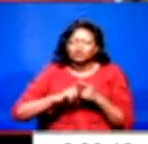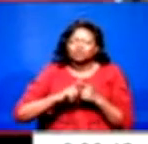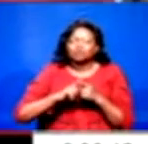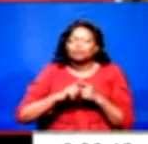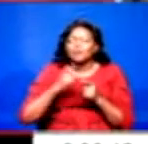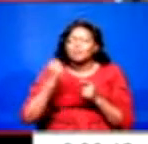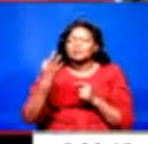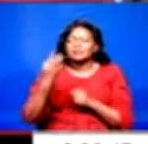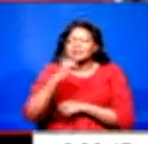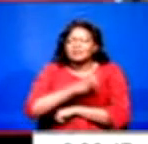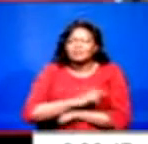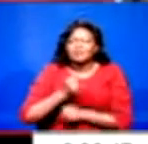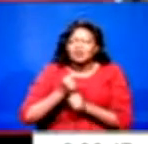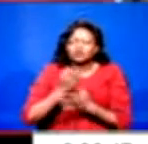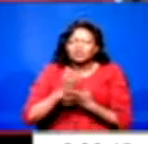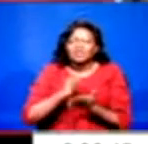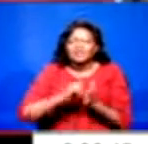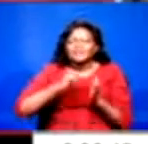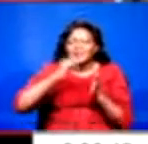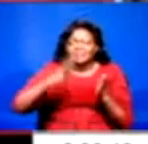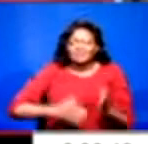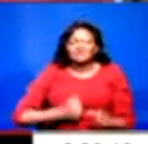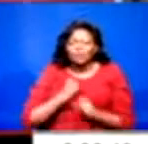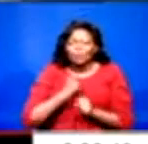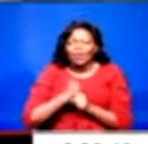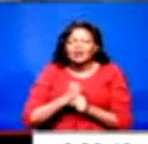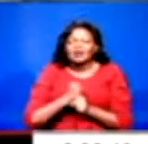3 days to ensure millers have a working capital.